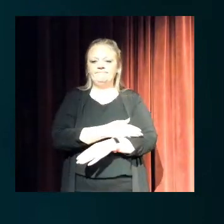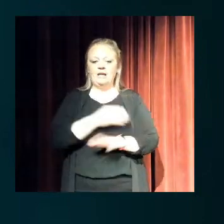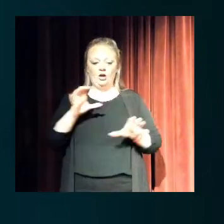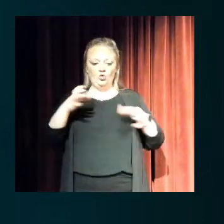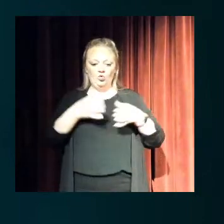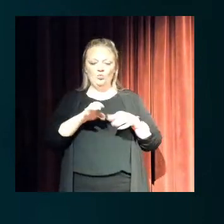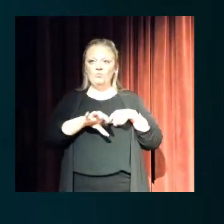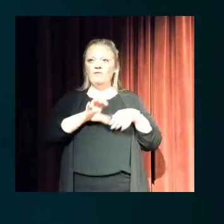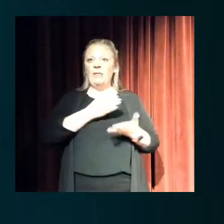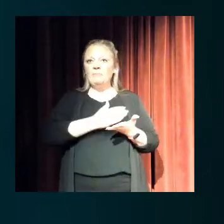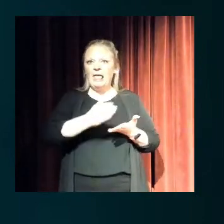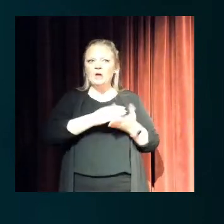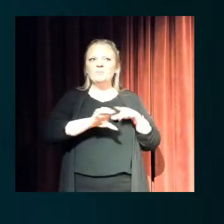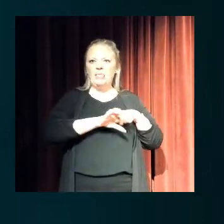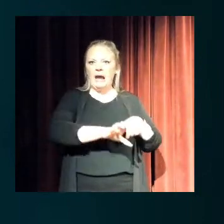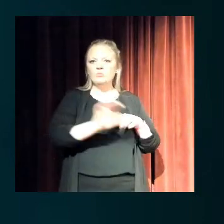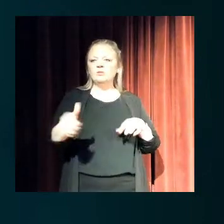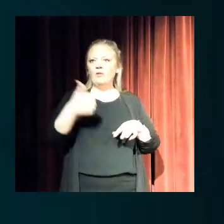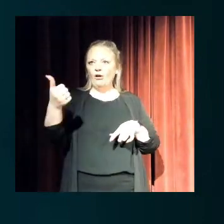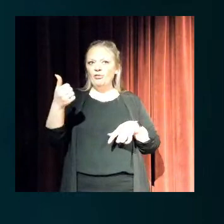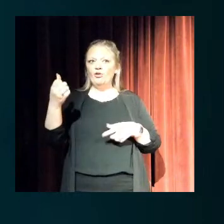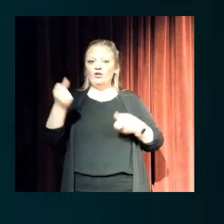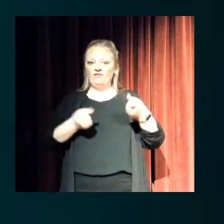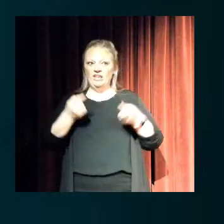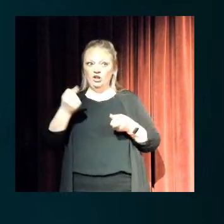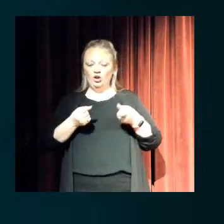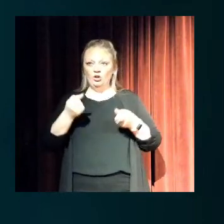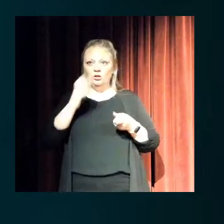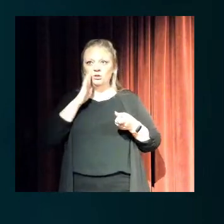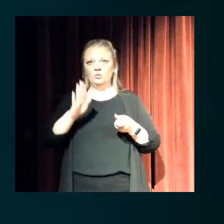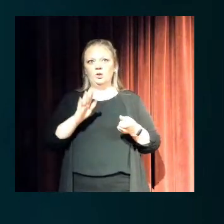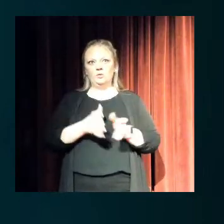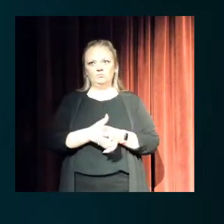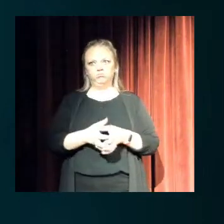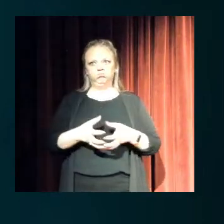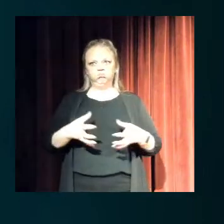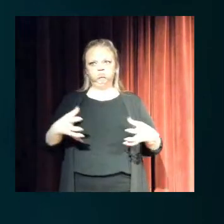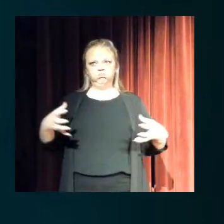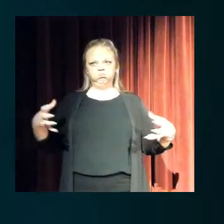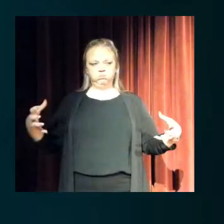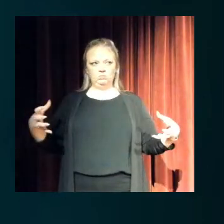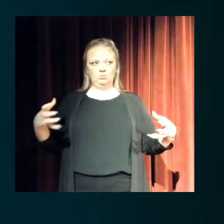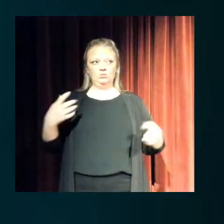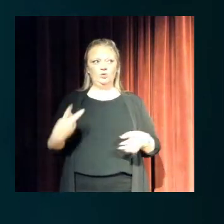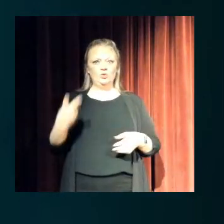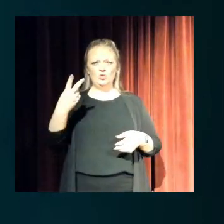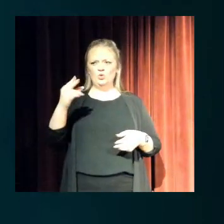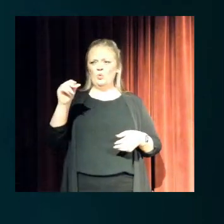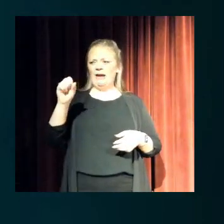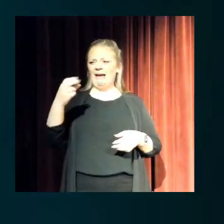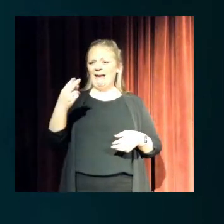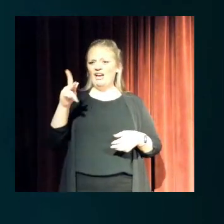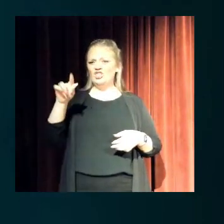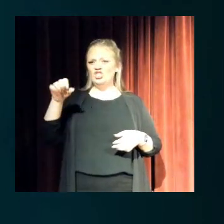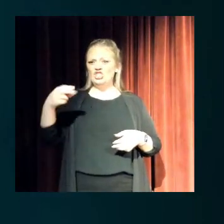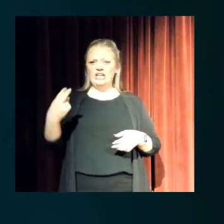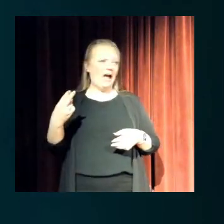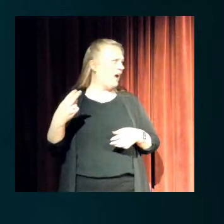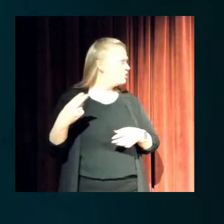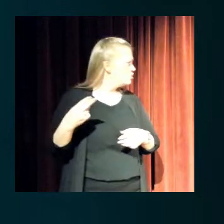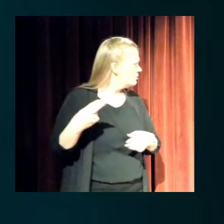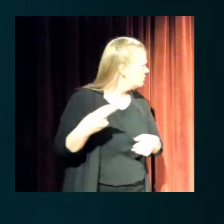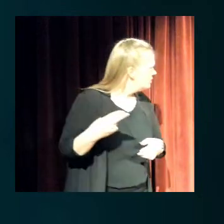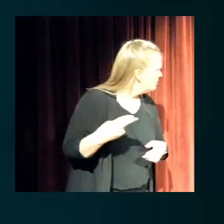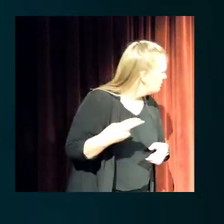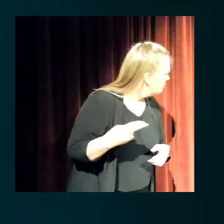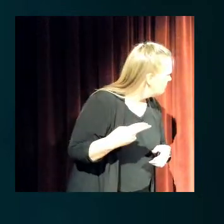of plows and other snow fighting vehicles is about to get a lot bigger. 2 Oshkosh H-Series road blowers are